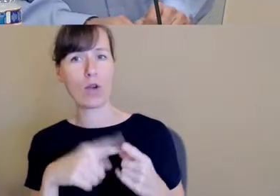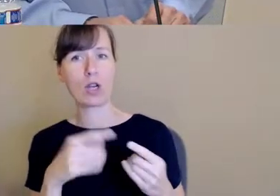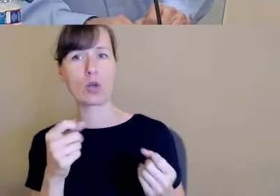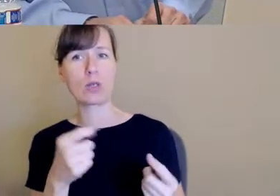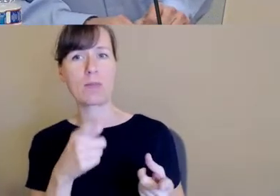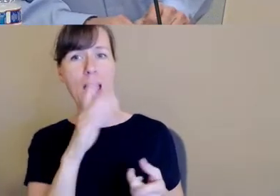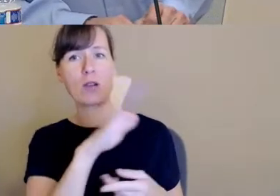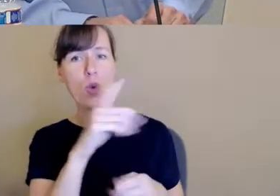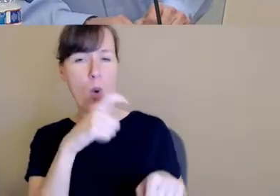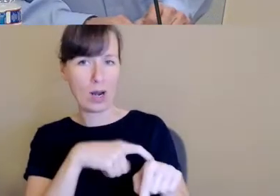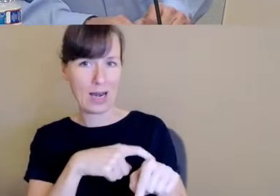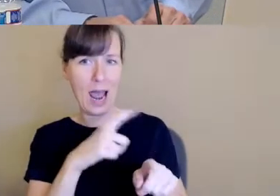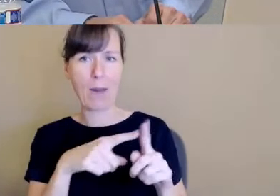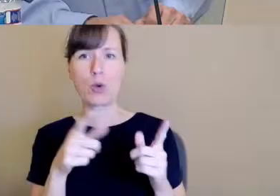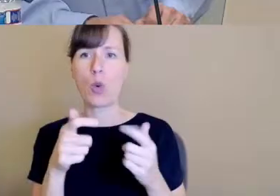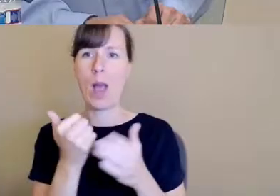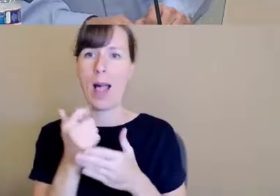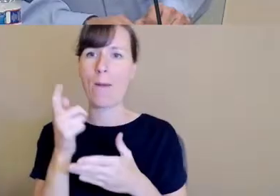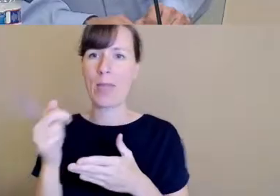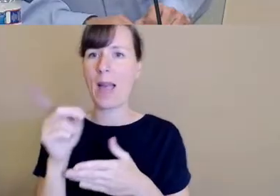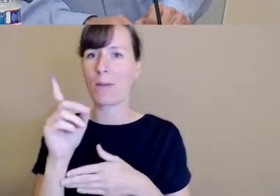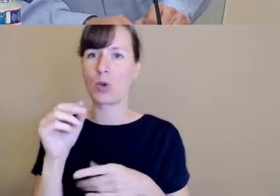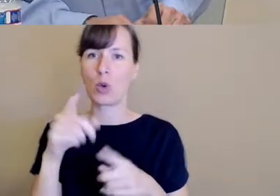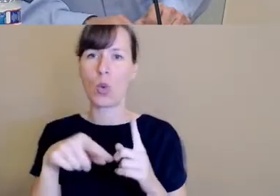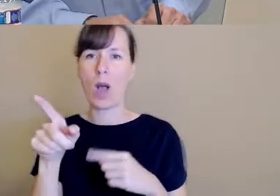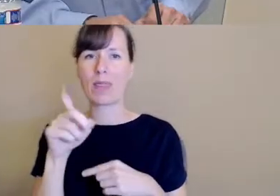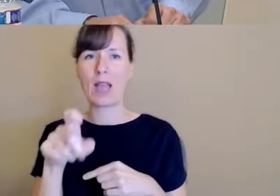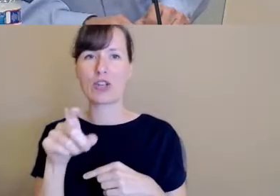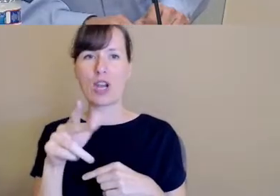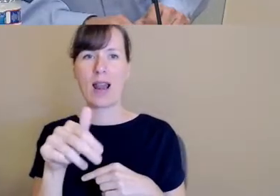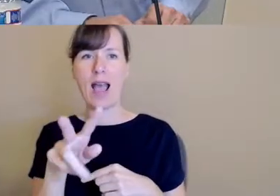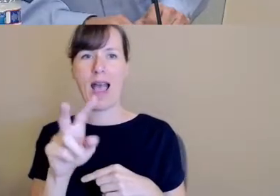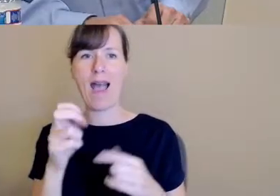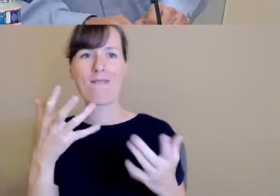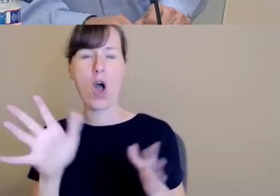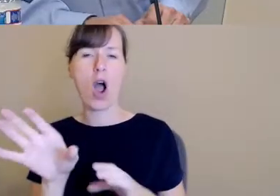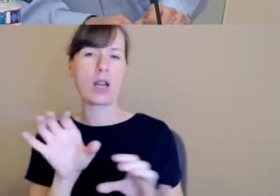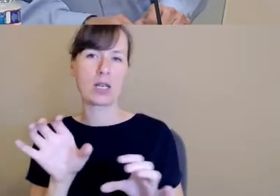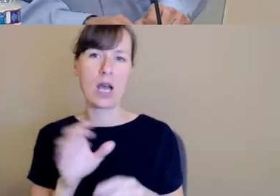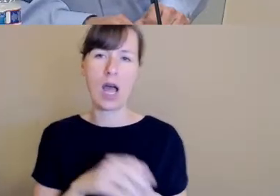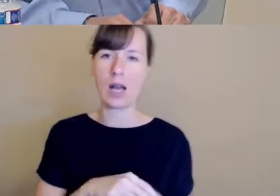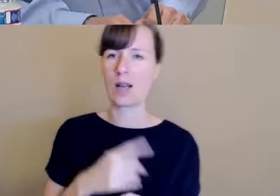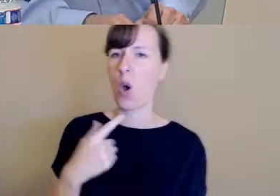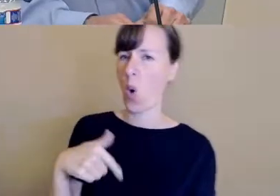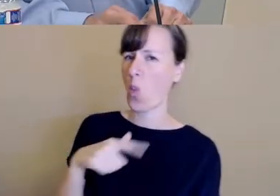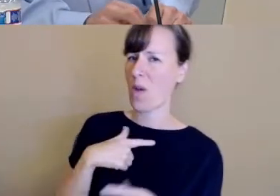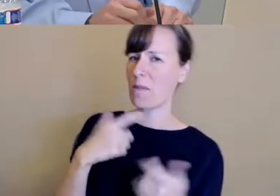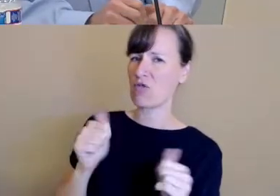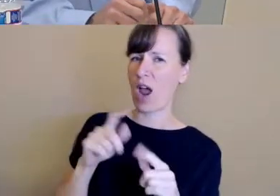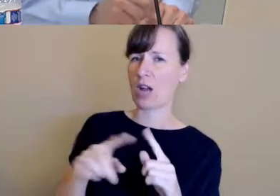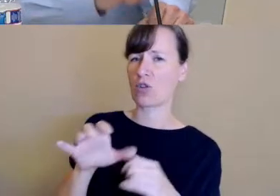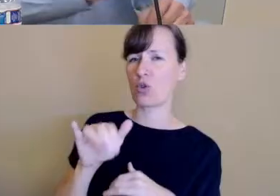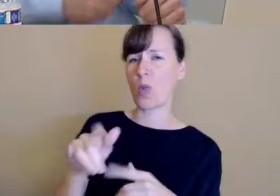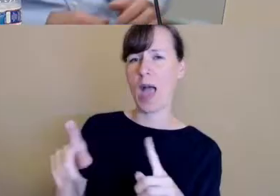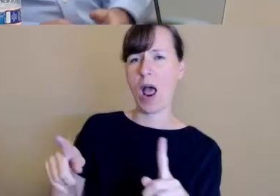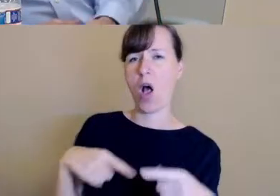them do what they should already have done. We've been trying to do that all along. Yeah, no, I appreciate that.